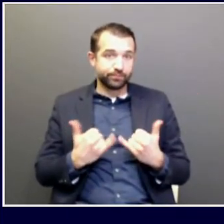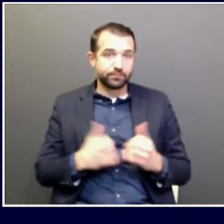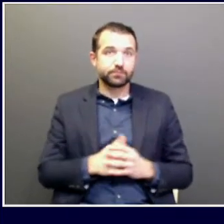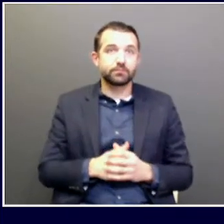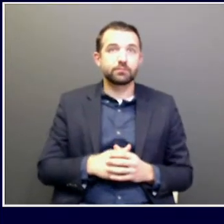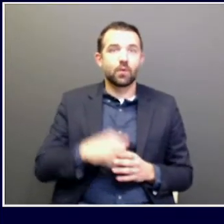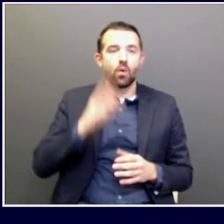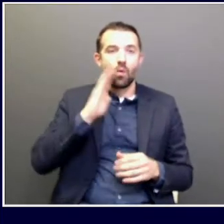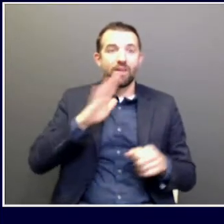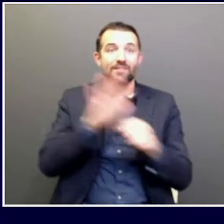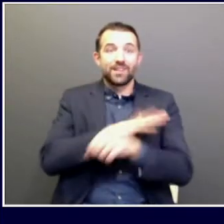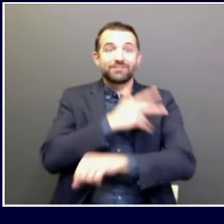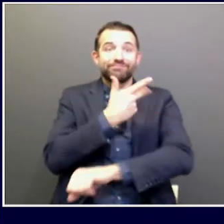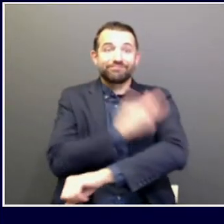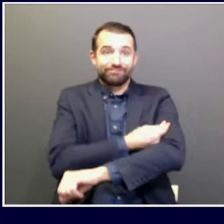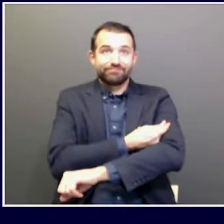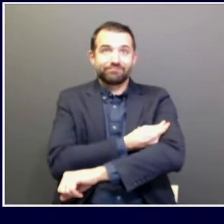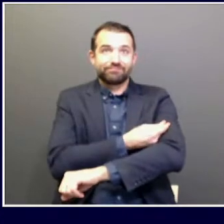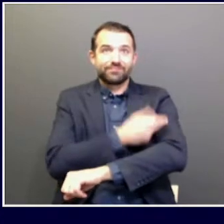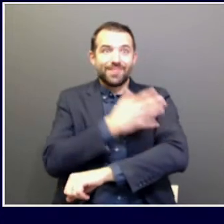but fully boosted before that.